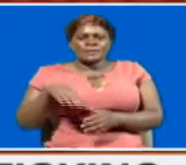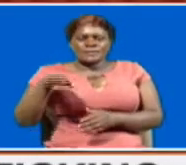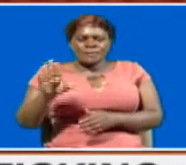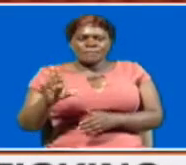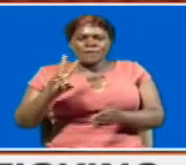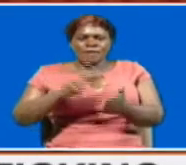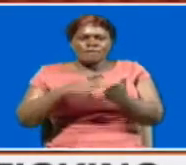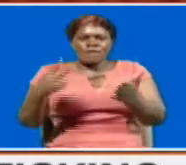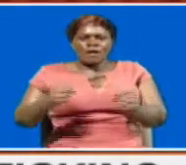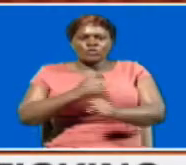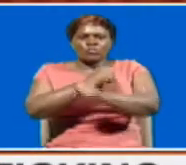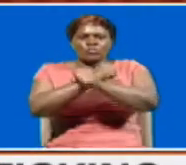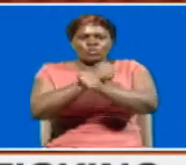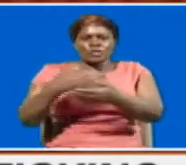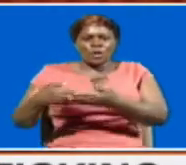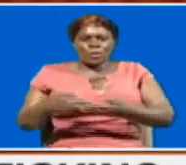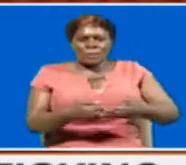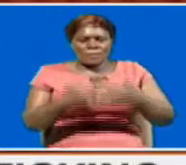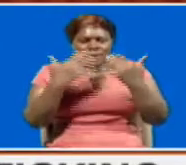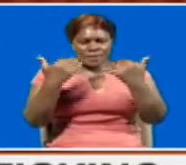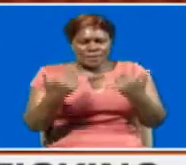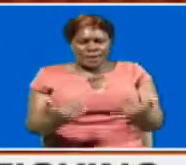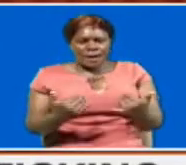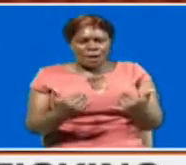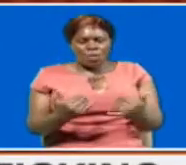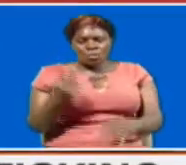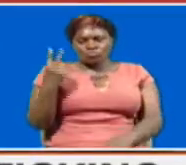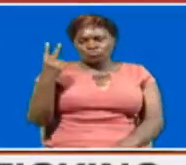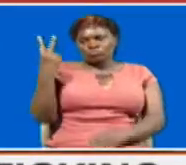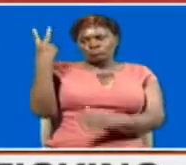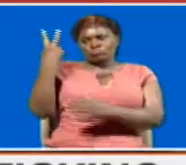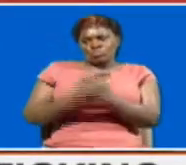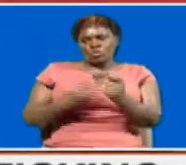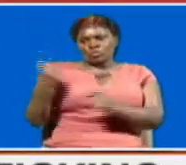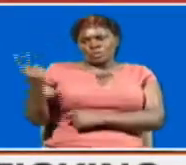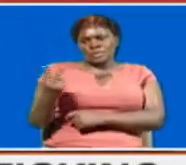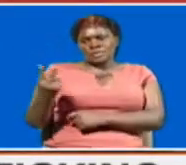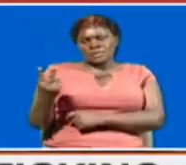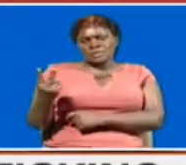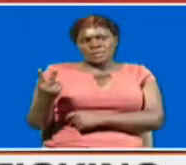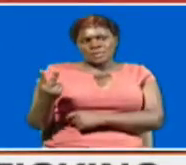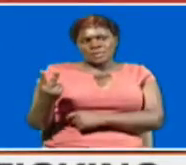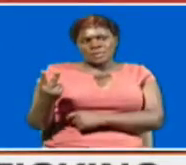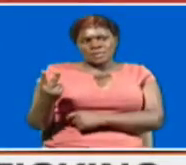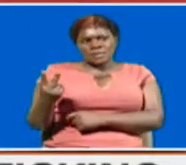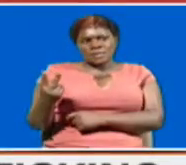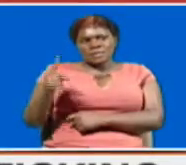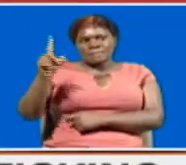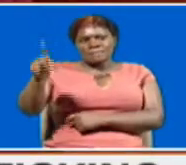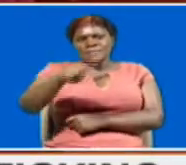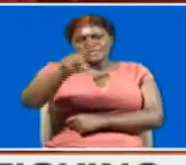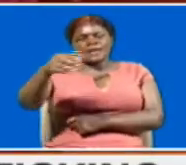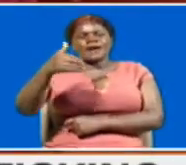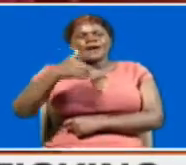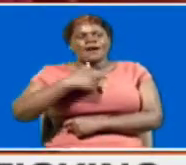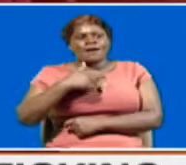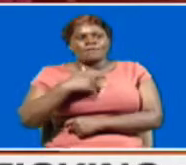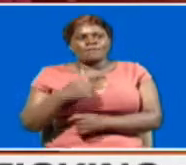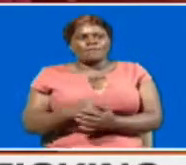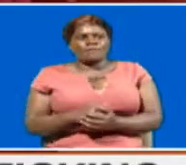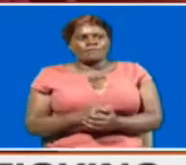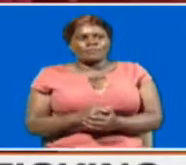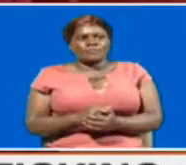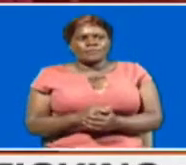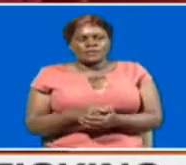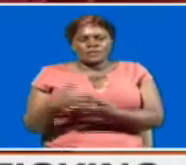failed to protect them. Therefore, Selena and Makala Fred are guilty of the offense of child